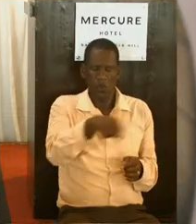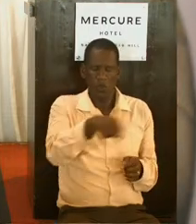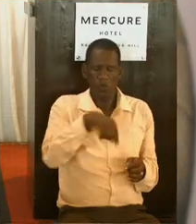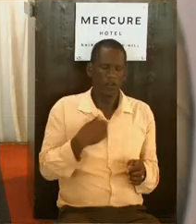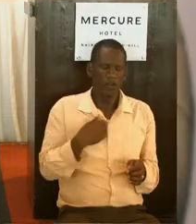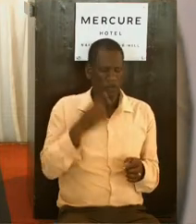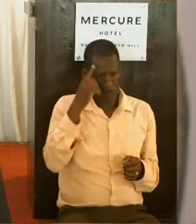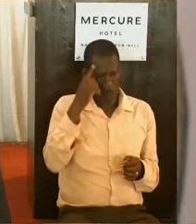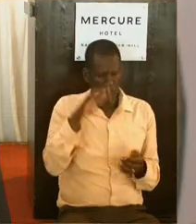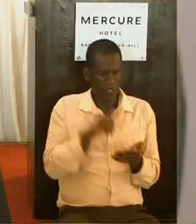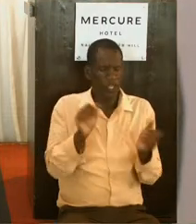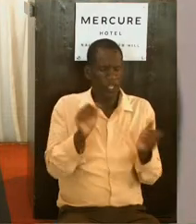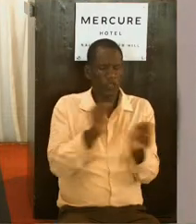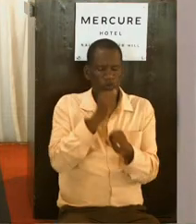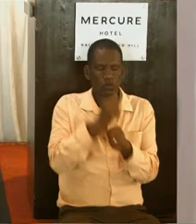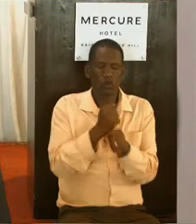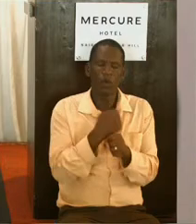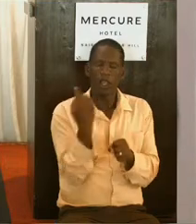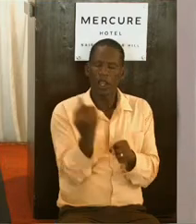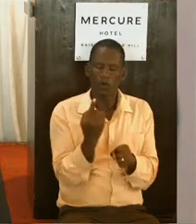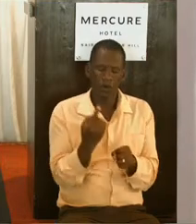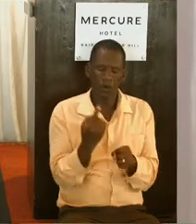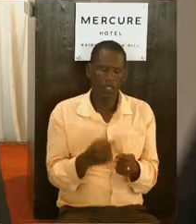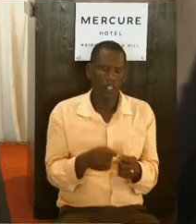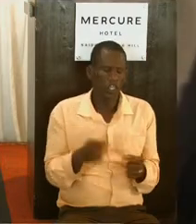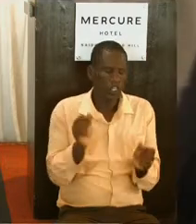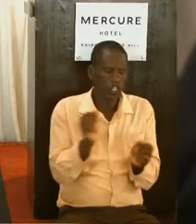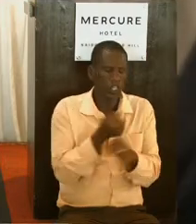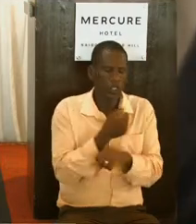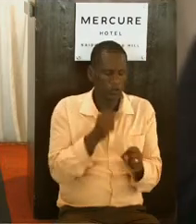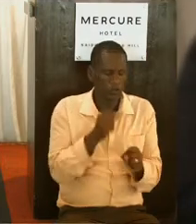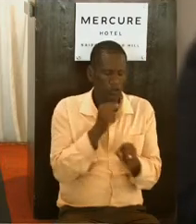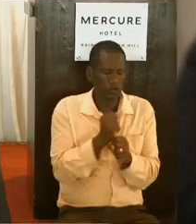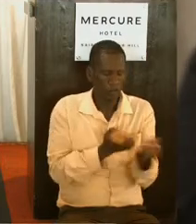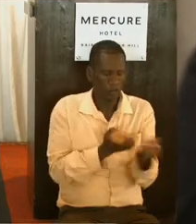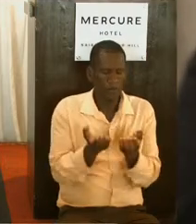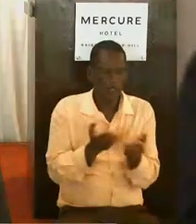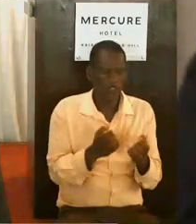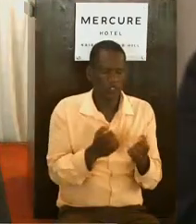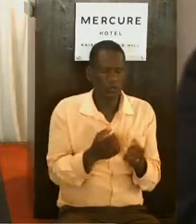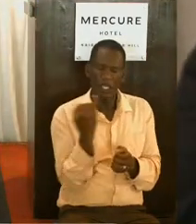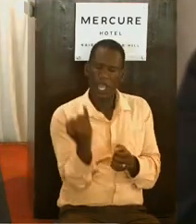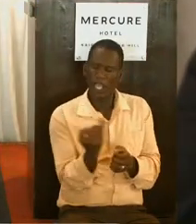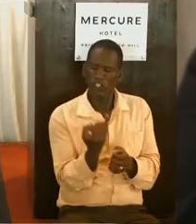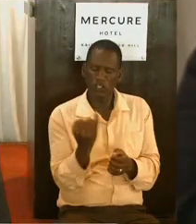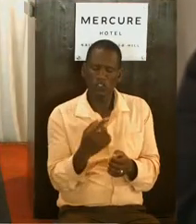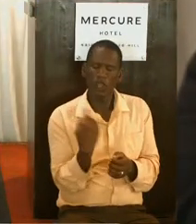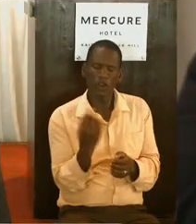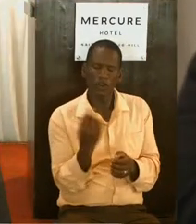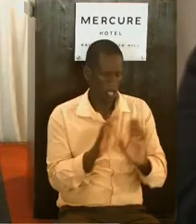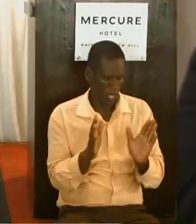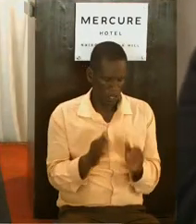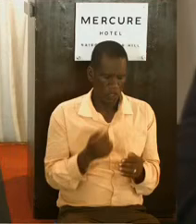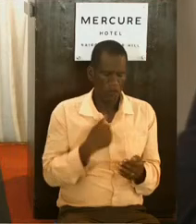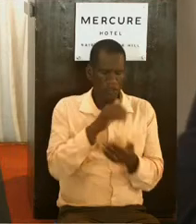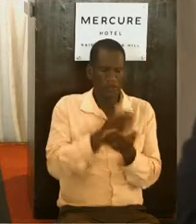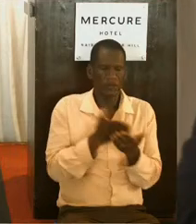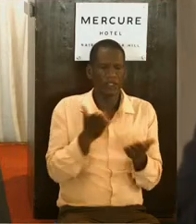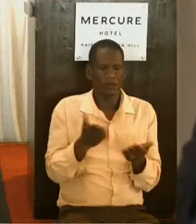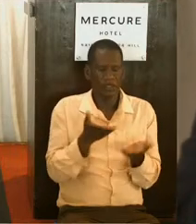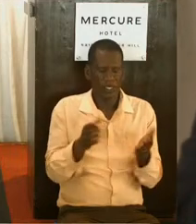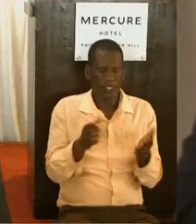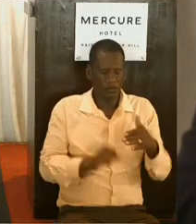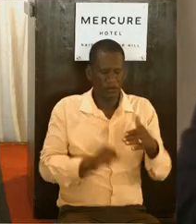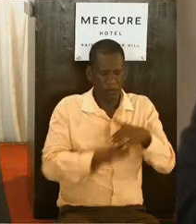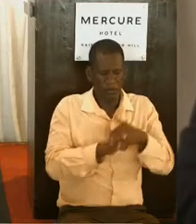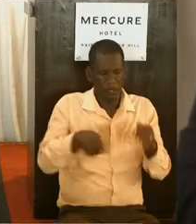recognized that we can't work alone we cannot do business in isolation there are certain enableers